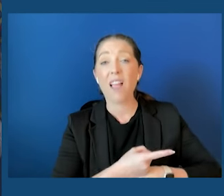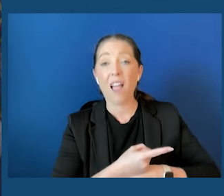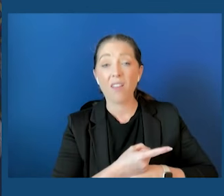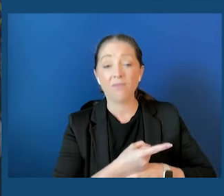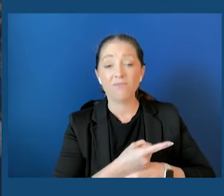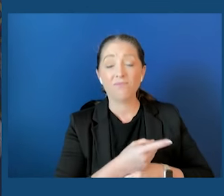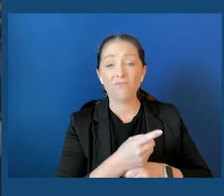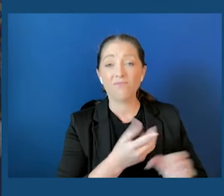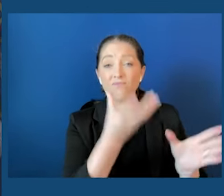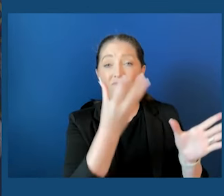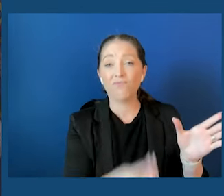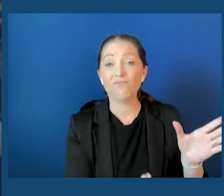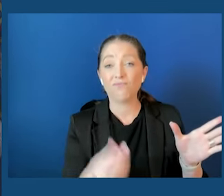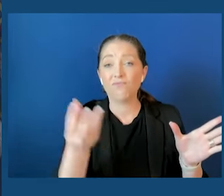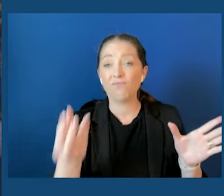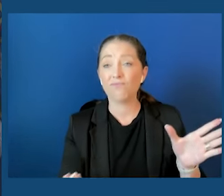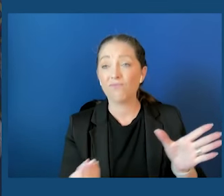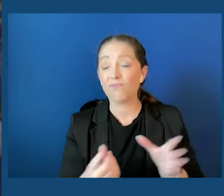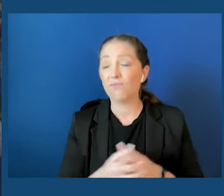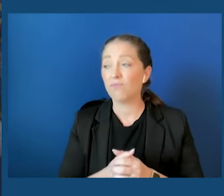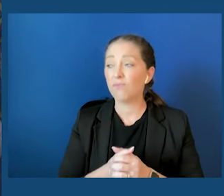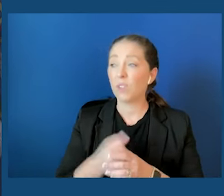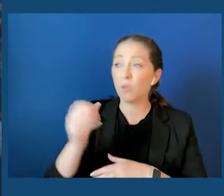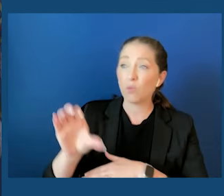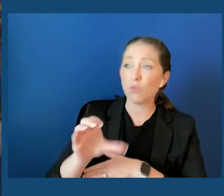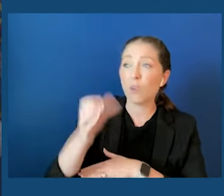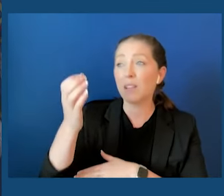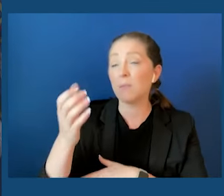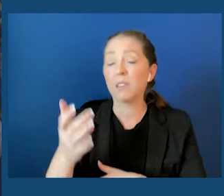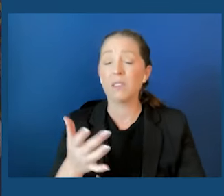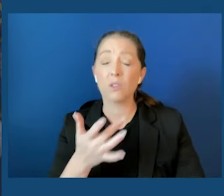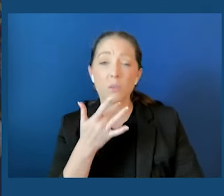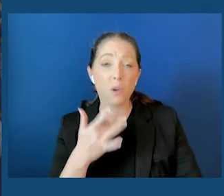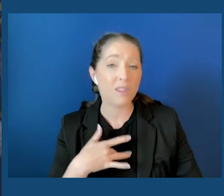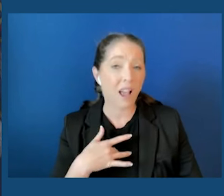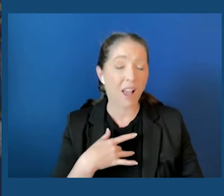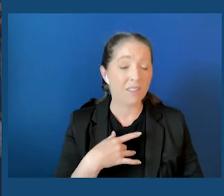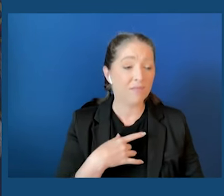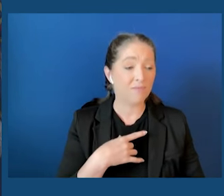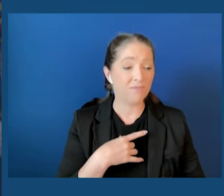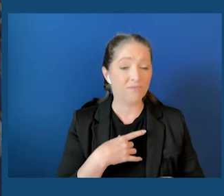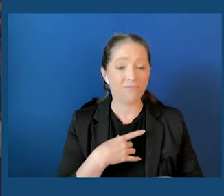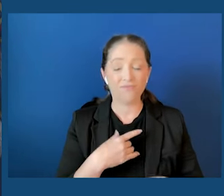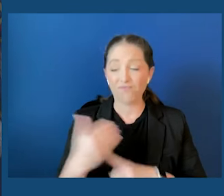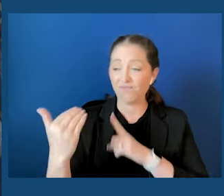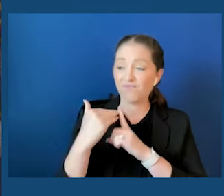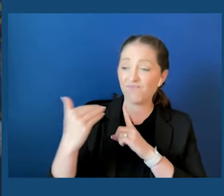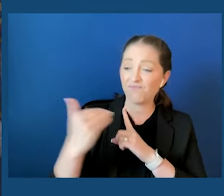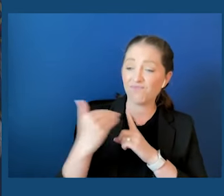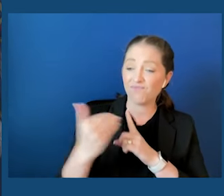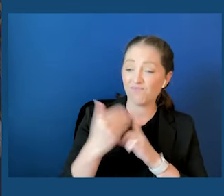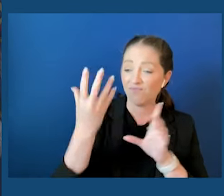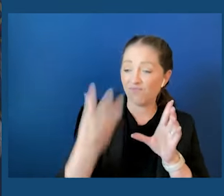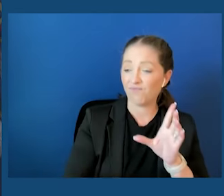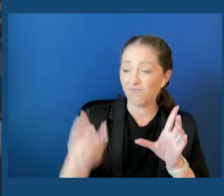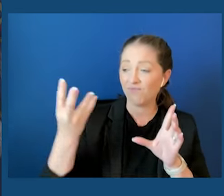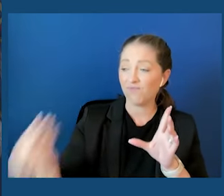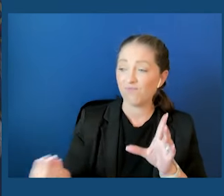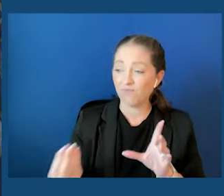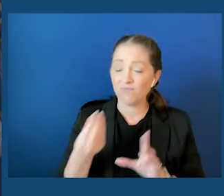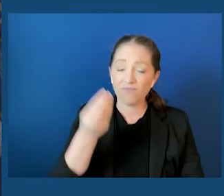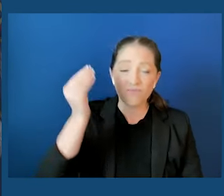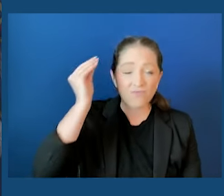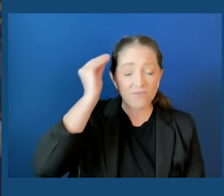Father's Day, Christmases, birthdays. There's just a constant reminder of the loss. It just doesn't seem to stop.